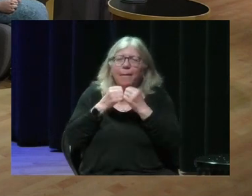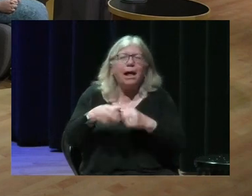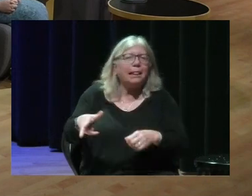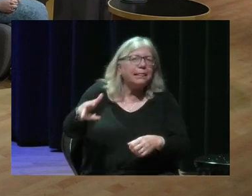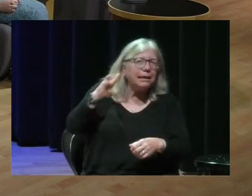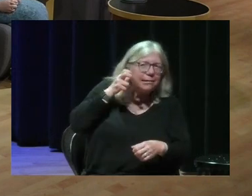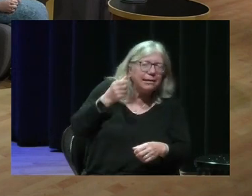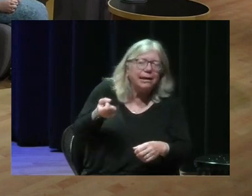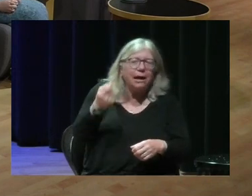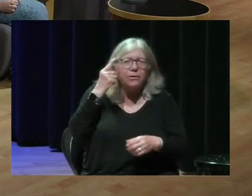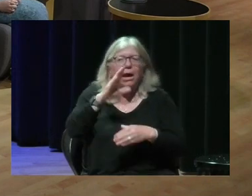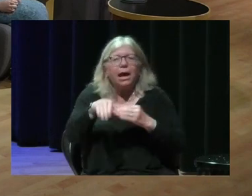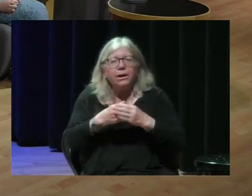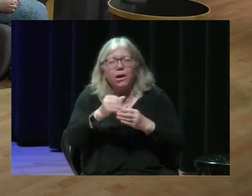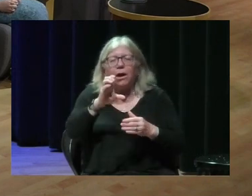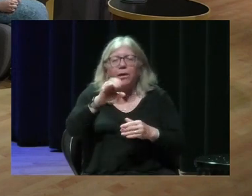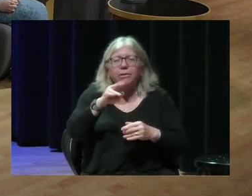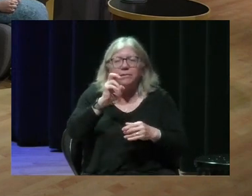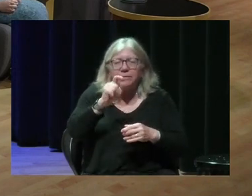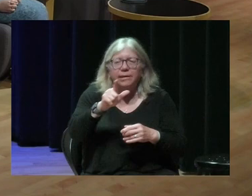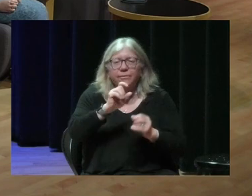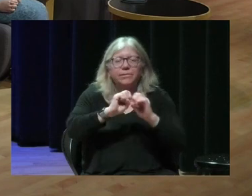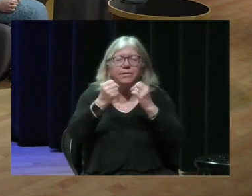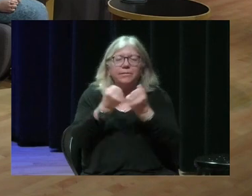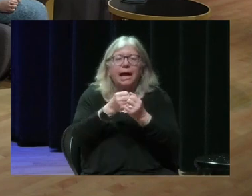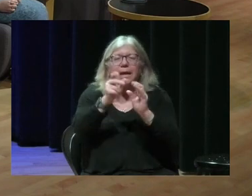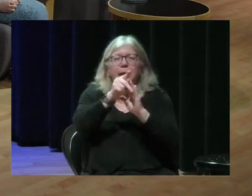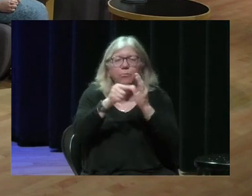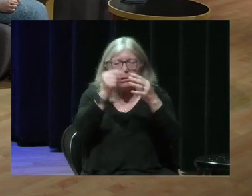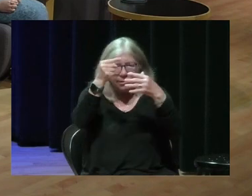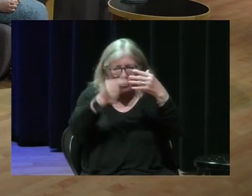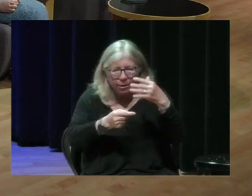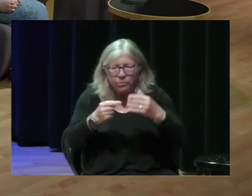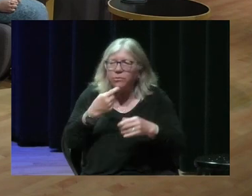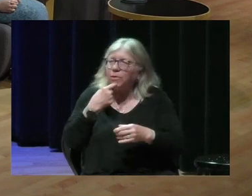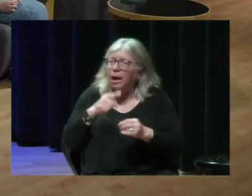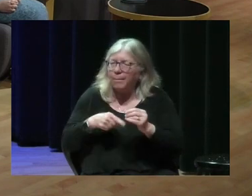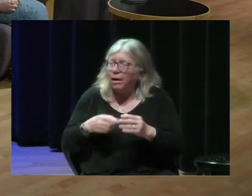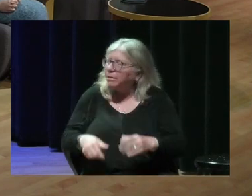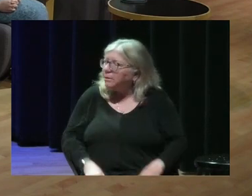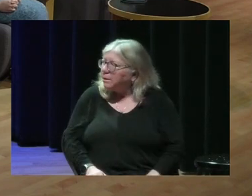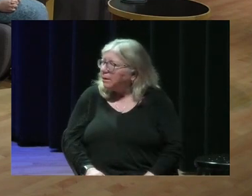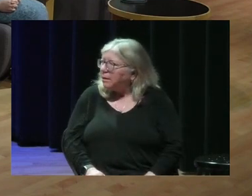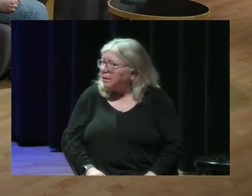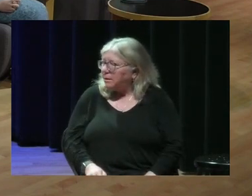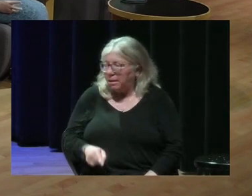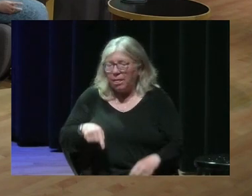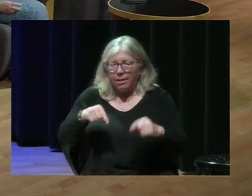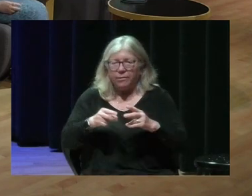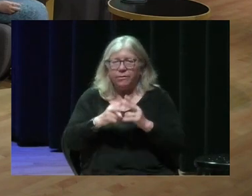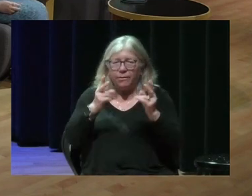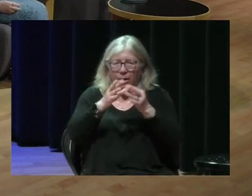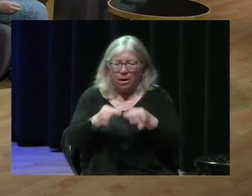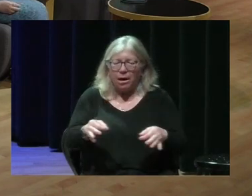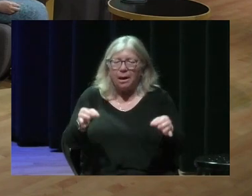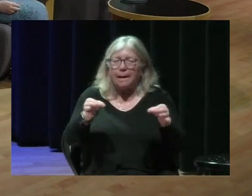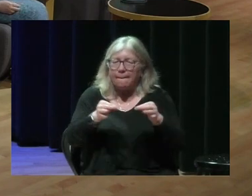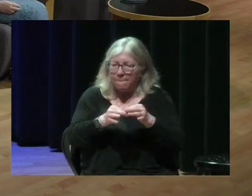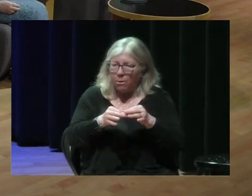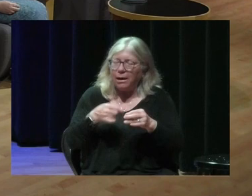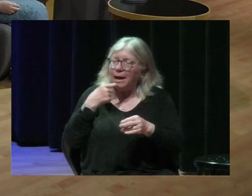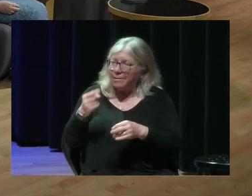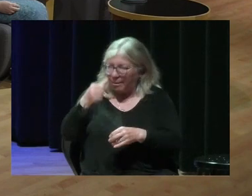all the civil society principles you mentioned? Okay, you guys, listen. This is very important. I repeat this daily to myself because I